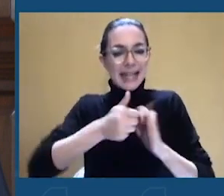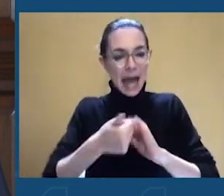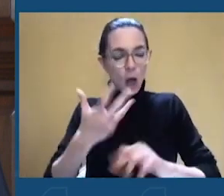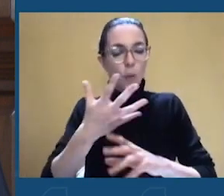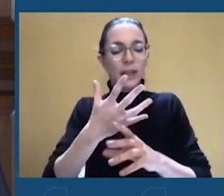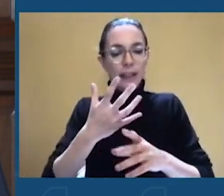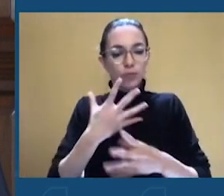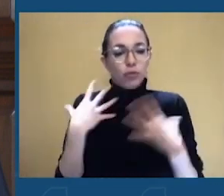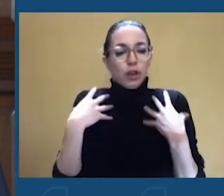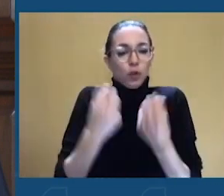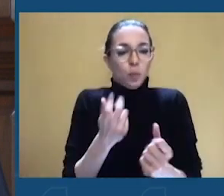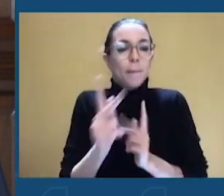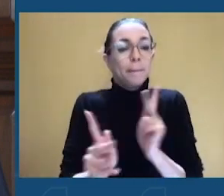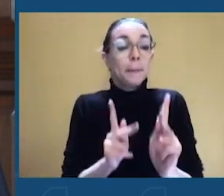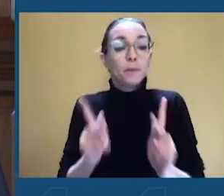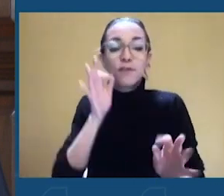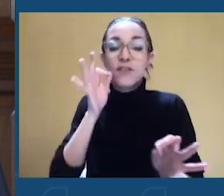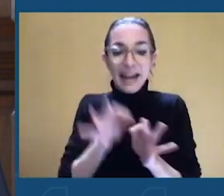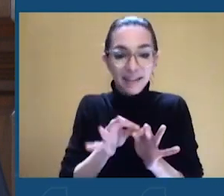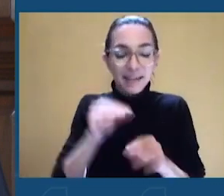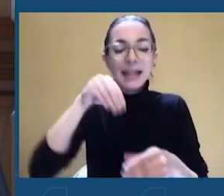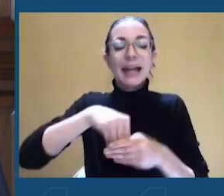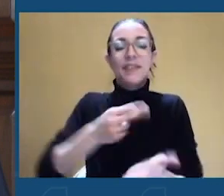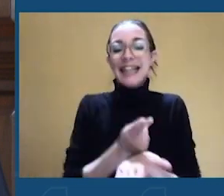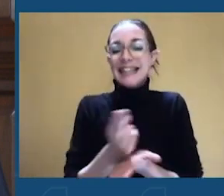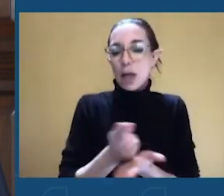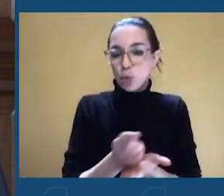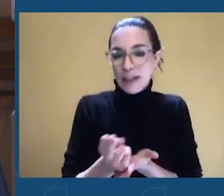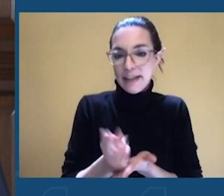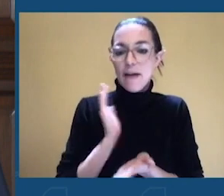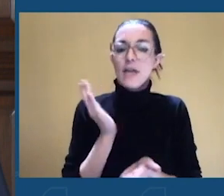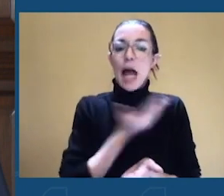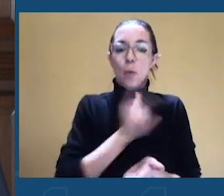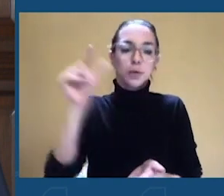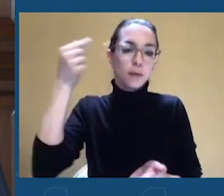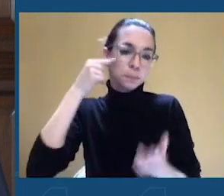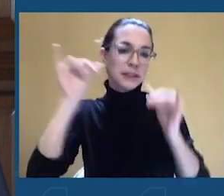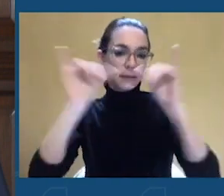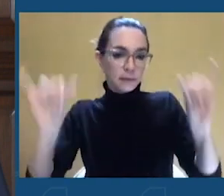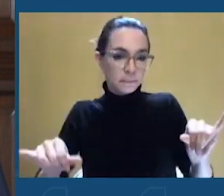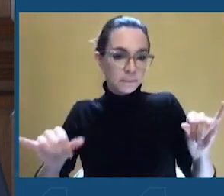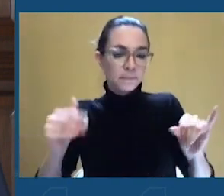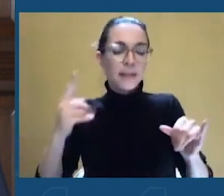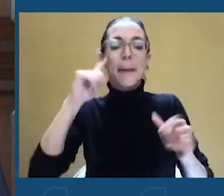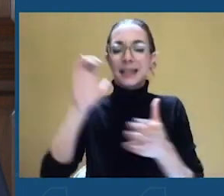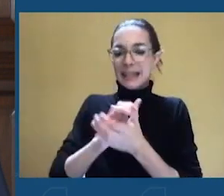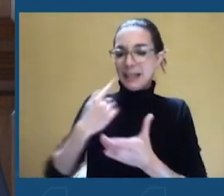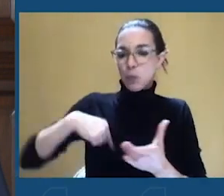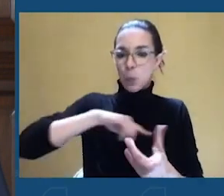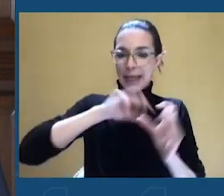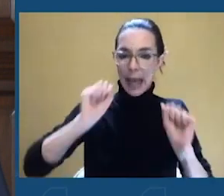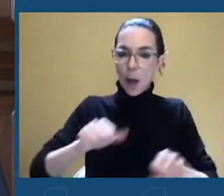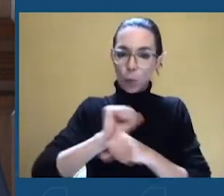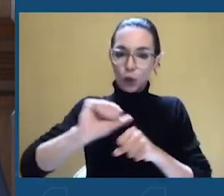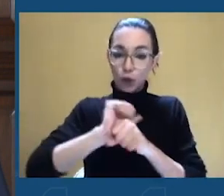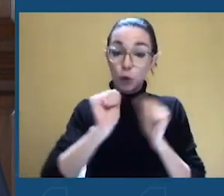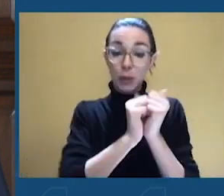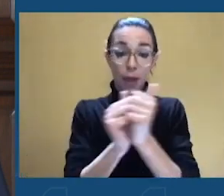faith in the integrity of this system. I believe we can work together. I